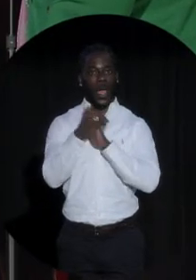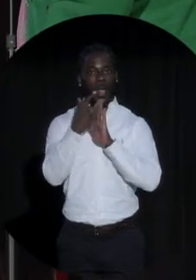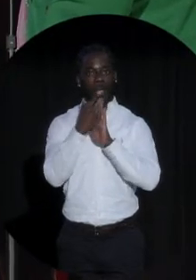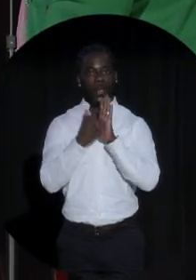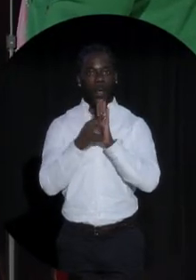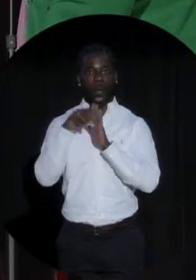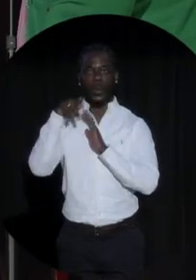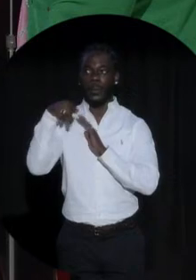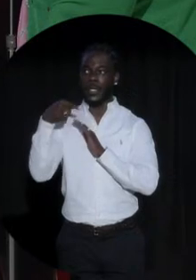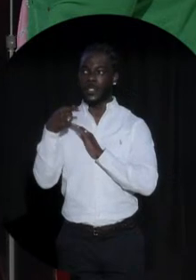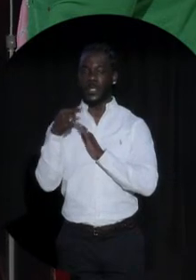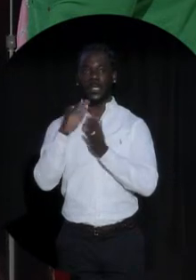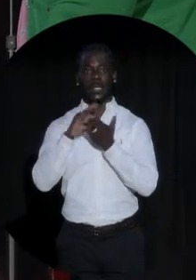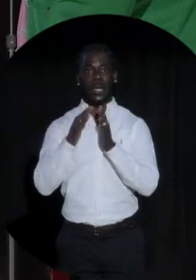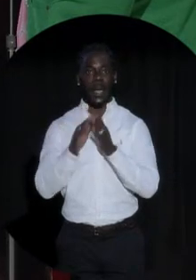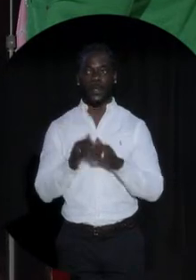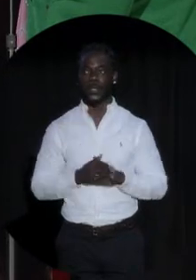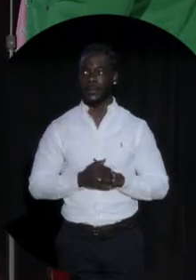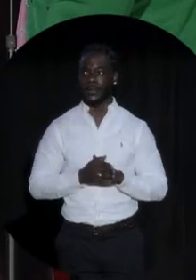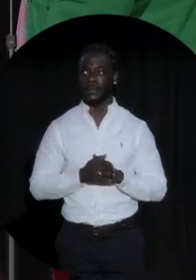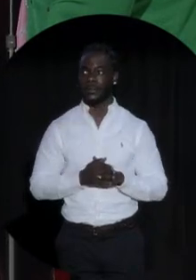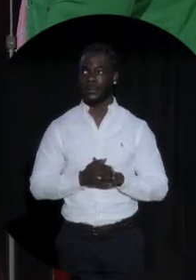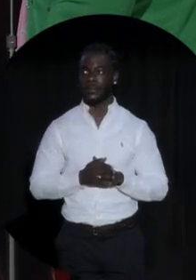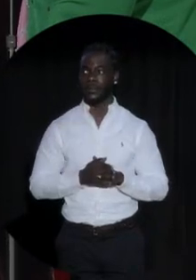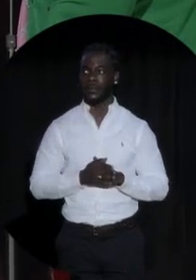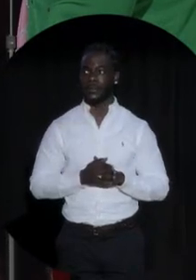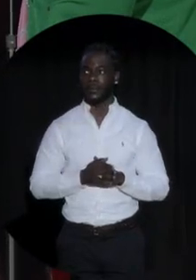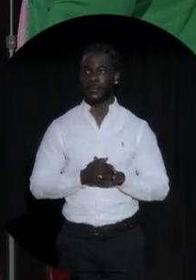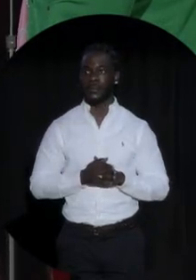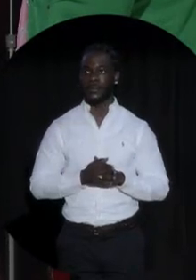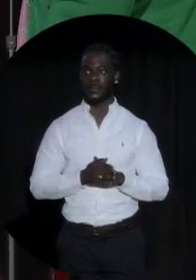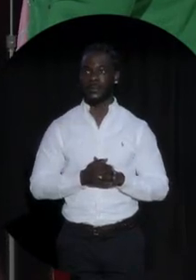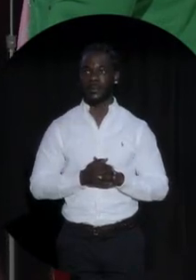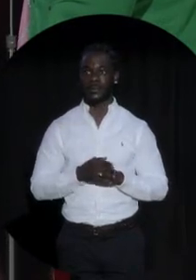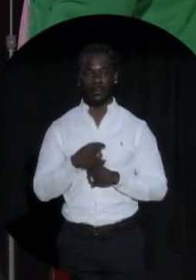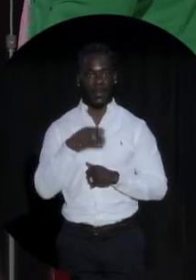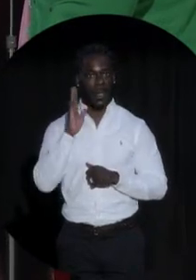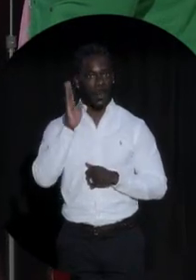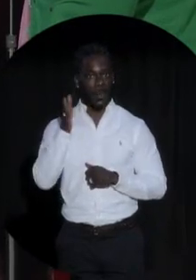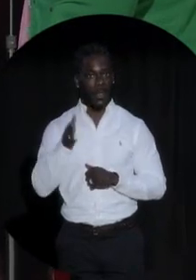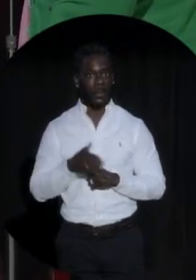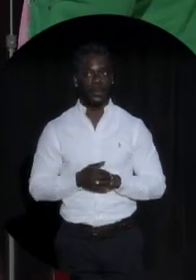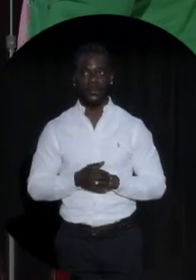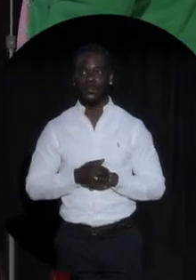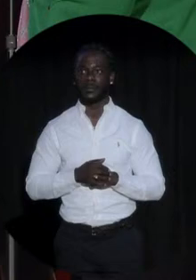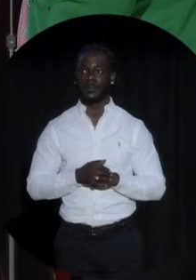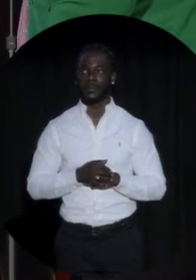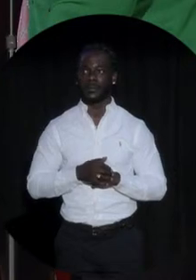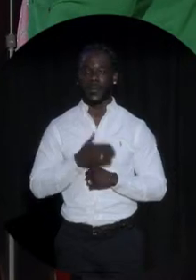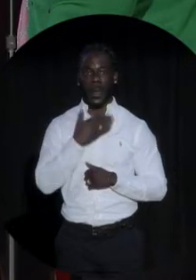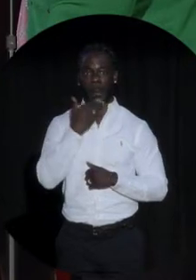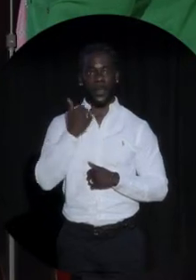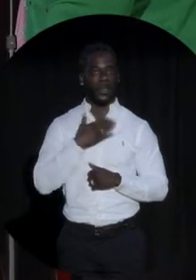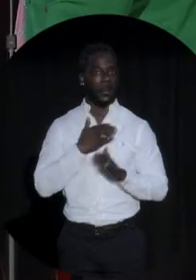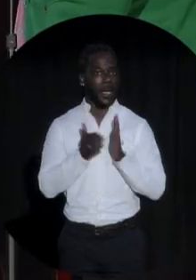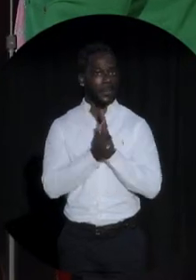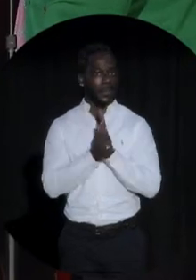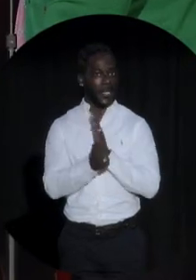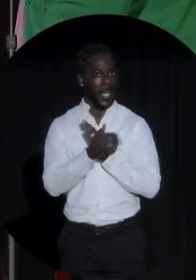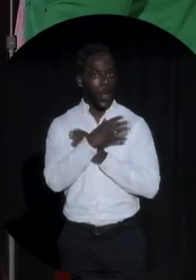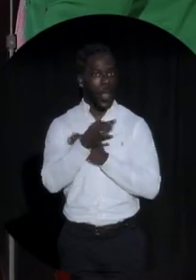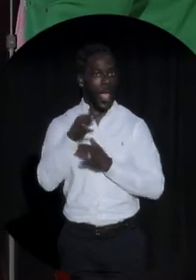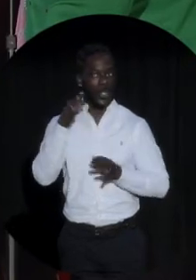George's County. And that I will support the Charter and laws of Prince George's County. And that I will. And that I will. To the best of my skill and